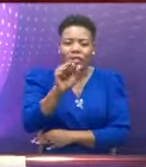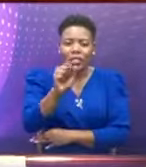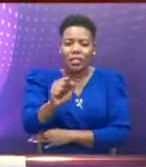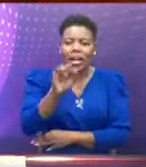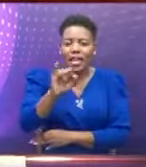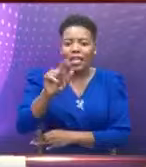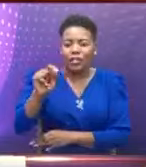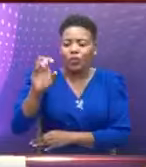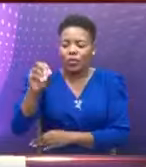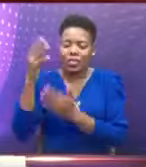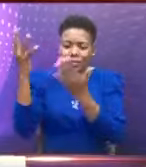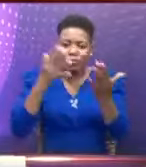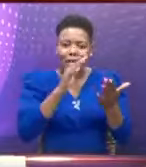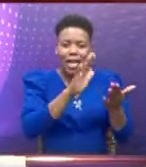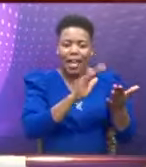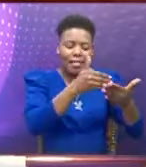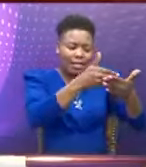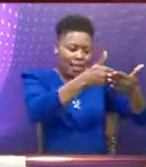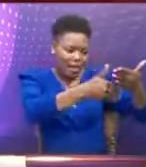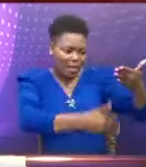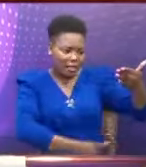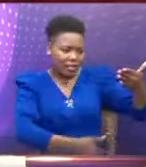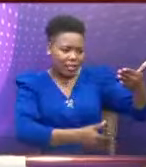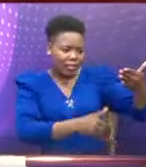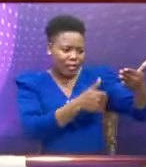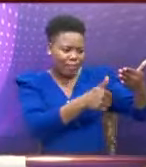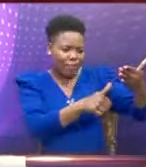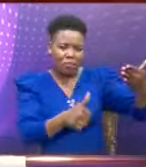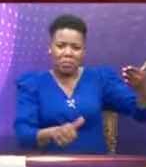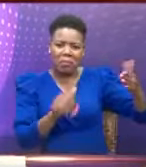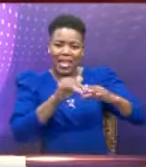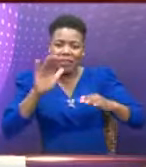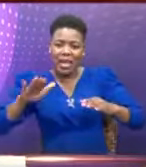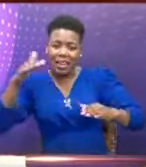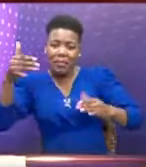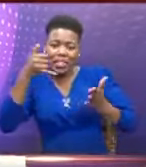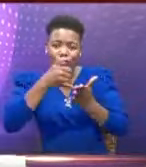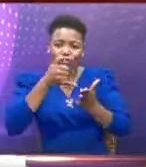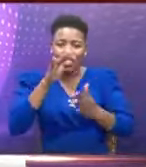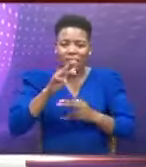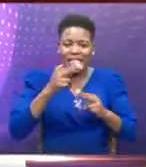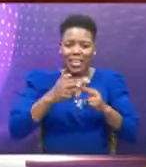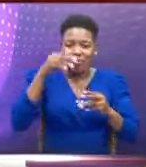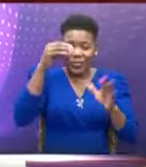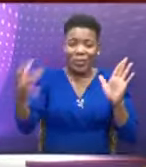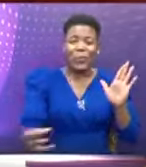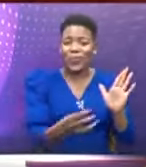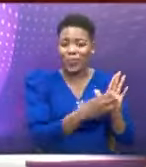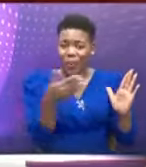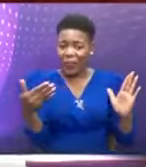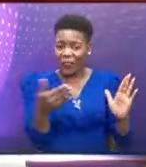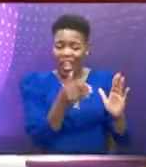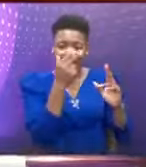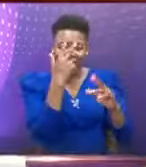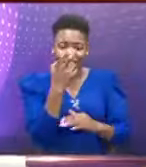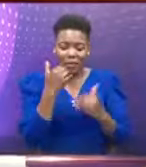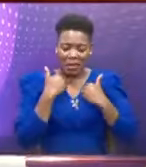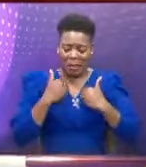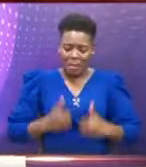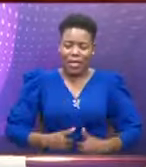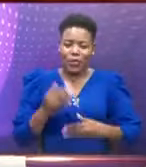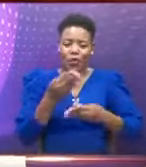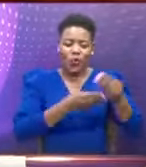tabled a list in parliament containing 4 members of parliament, including yourself as a suspected